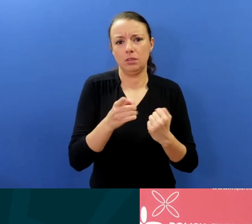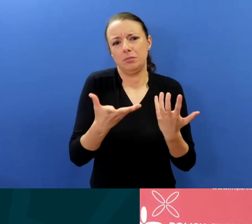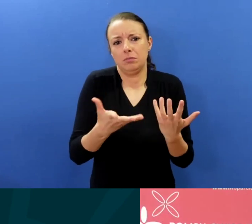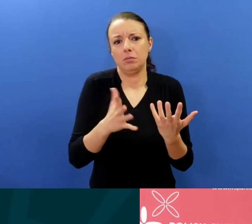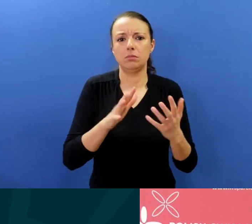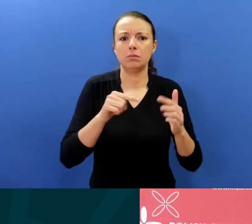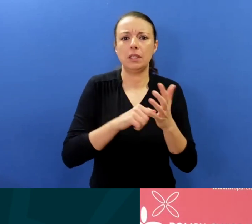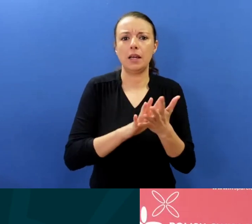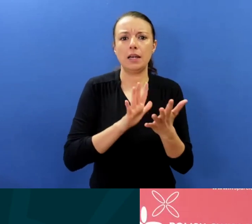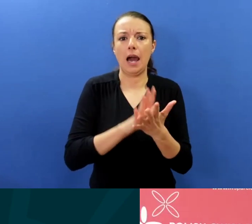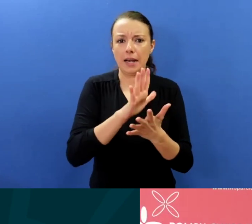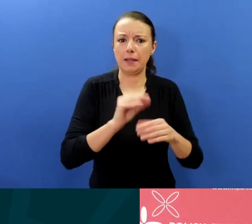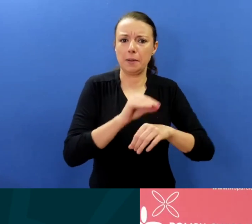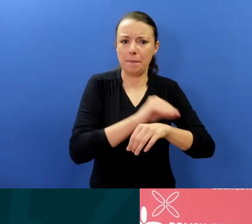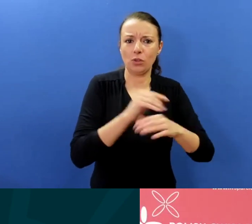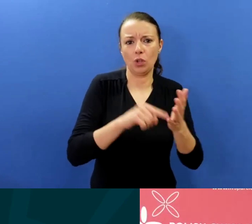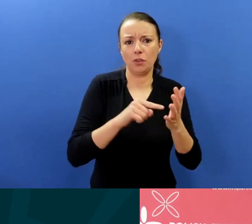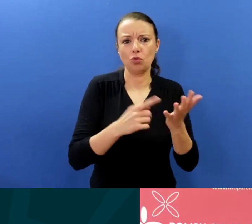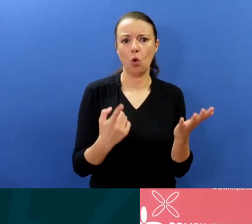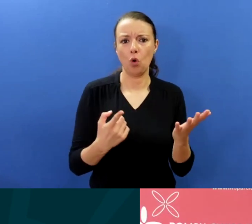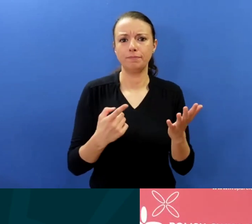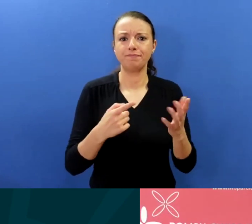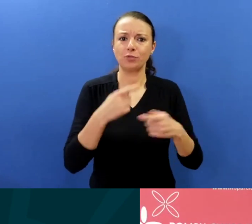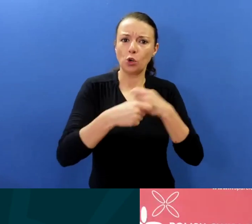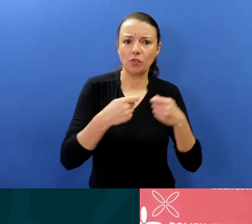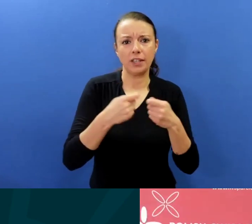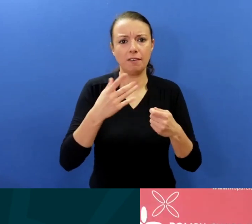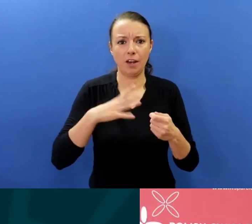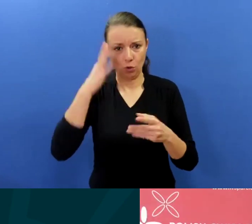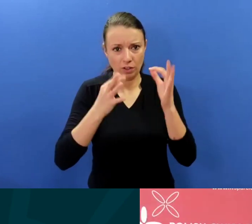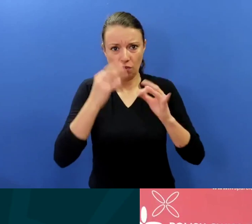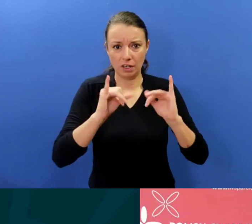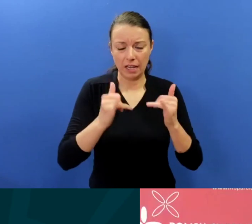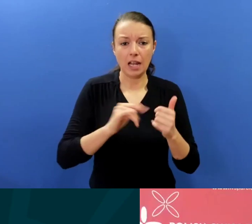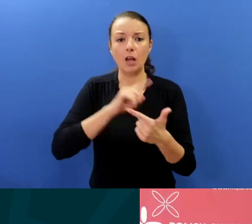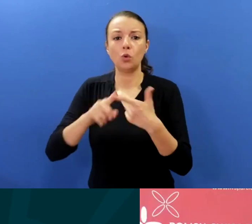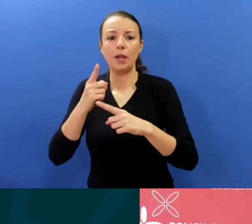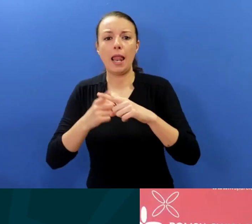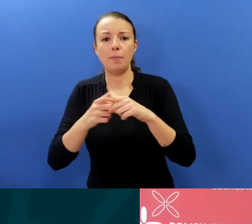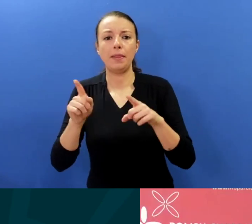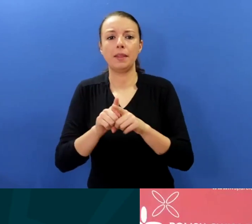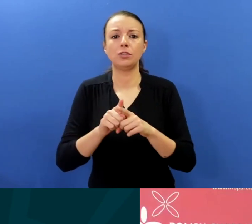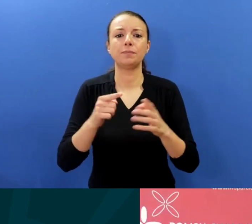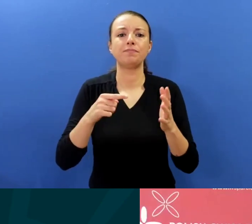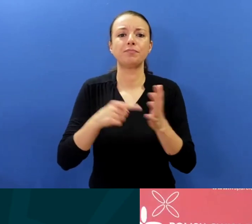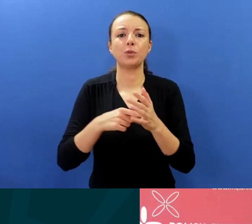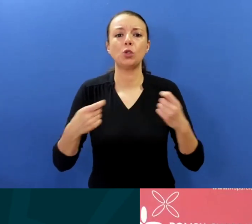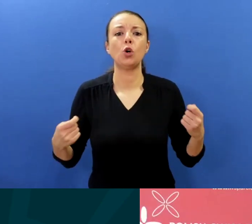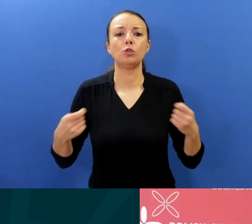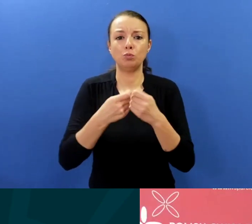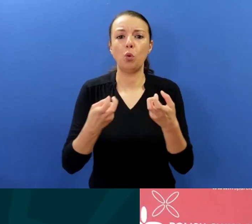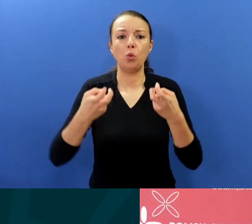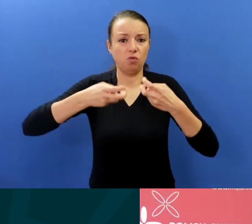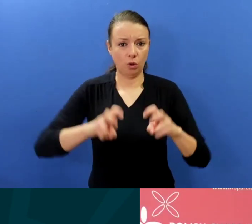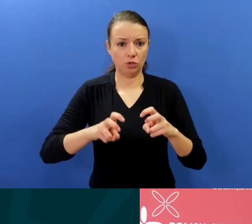the challenges we have to face with regard to this particular forum, with this particular way